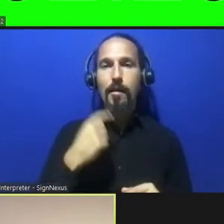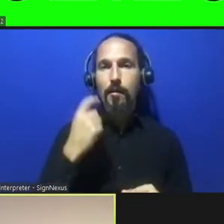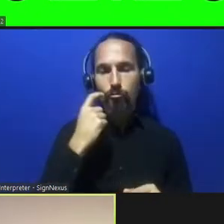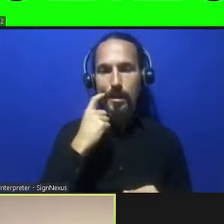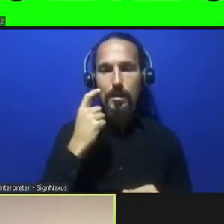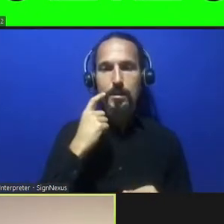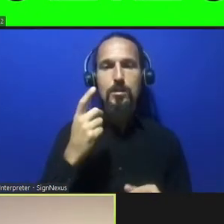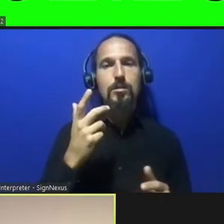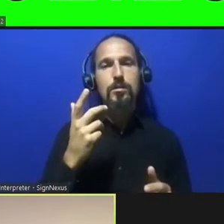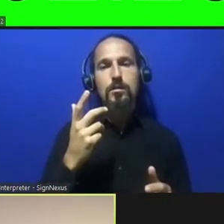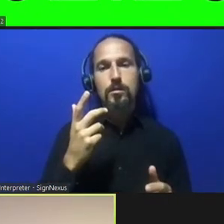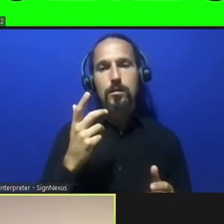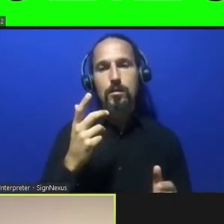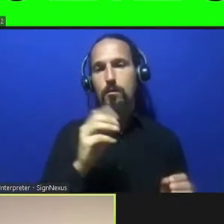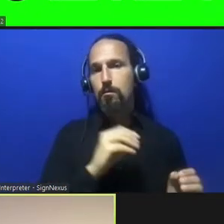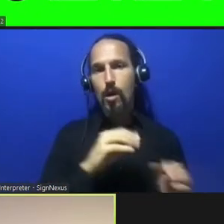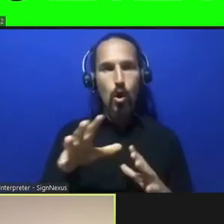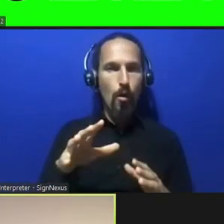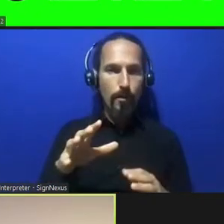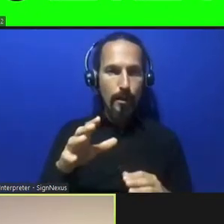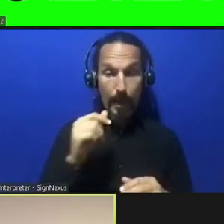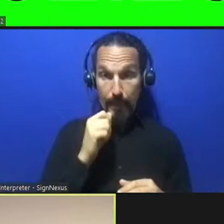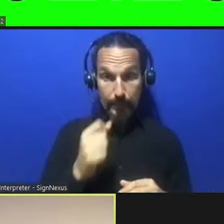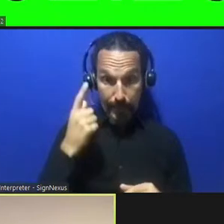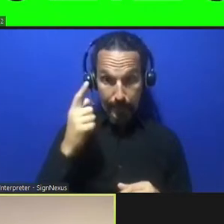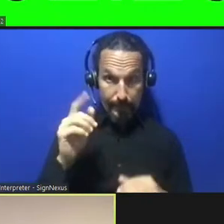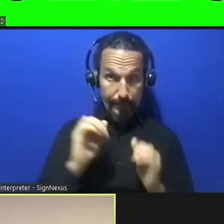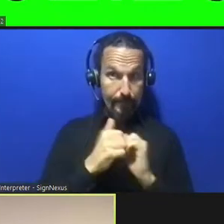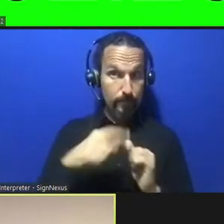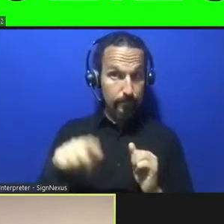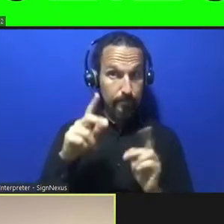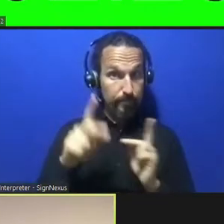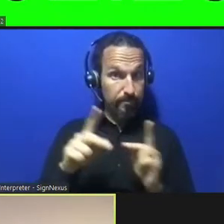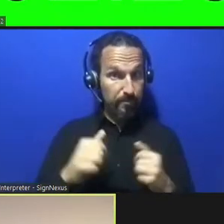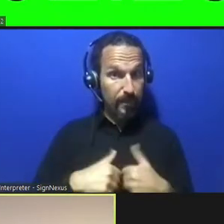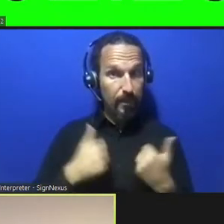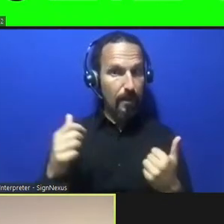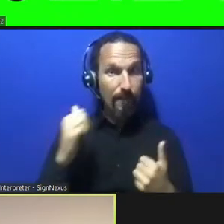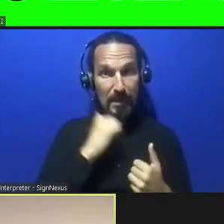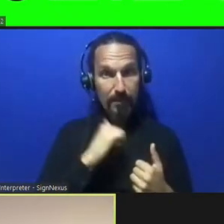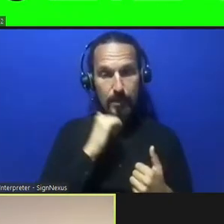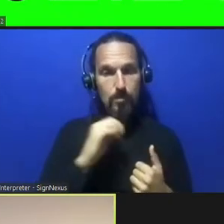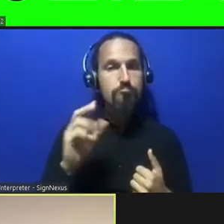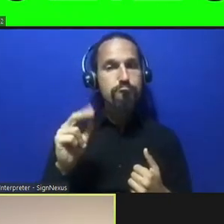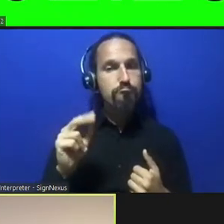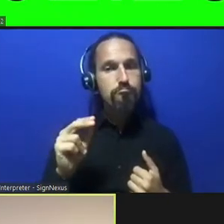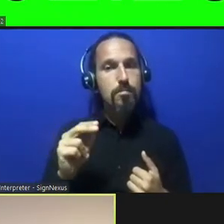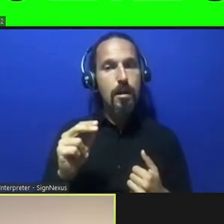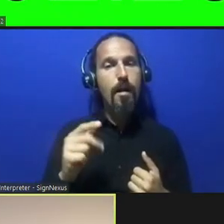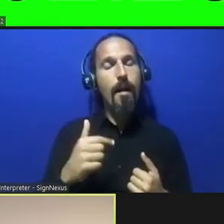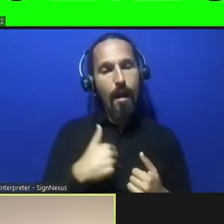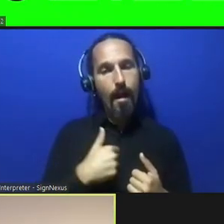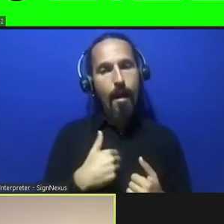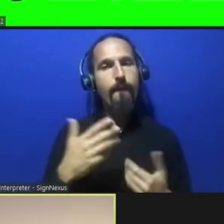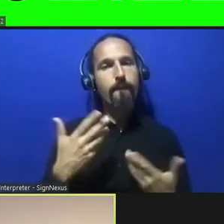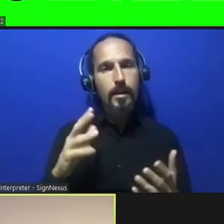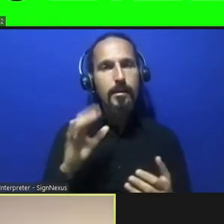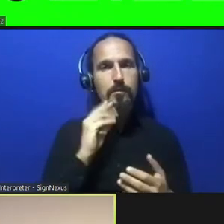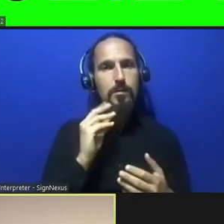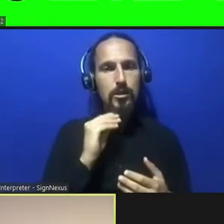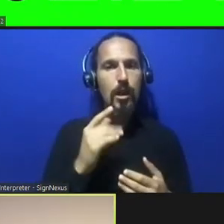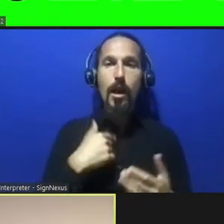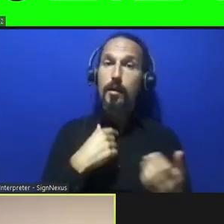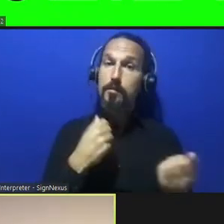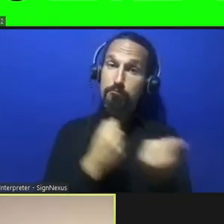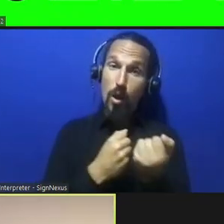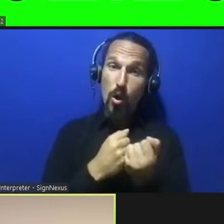who i'm coming here and i just don't understand how people actual people live i think i i think i have that experience i i support